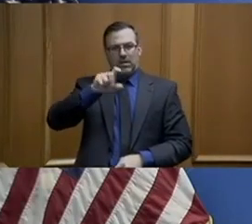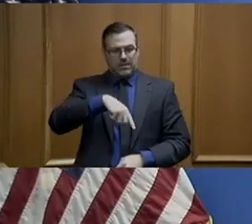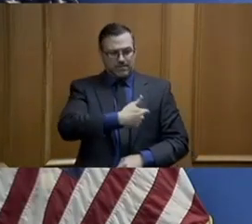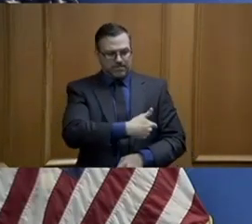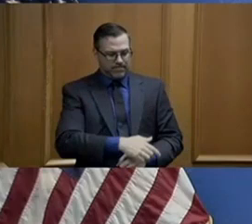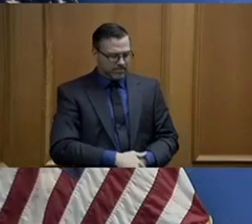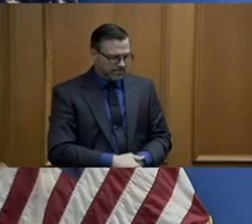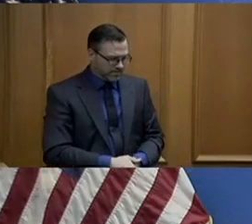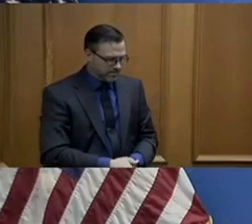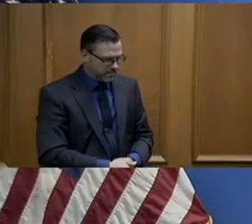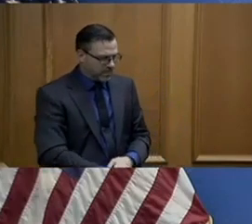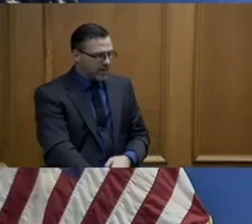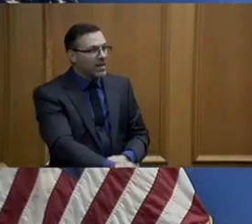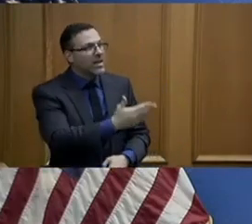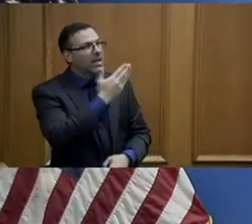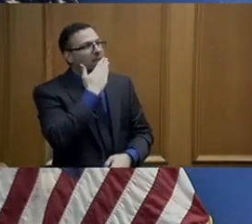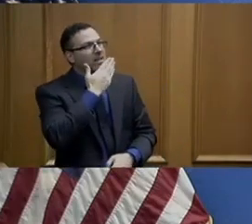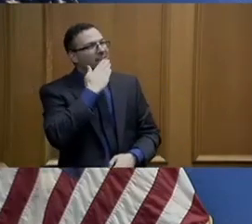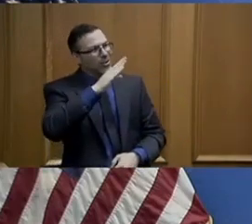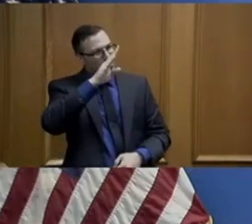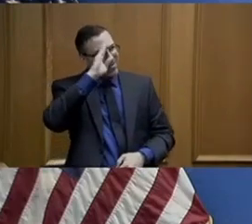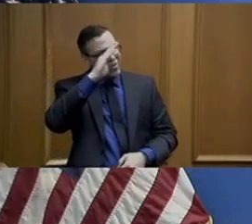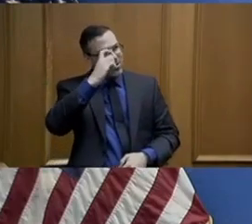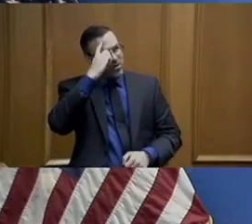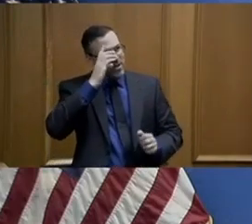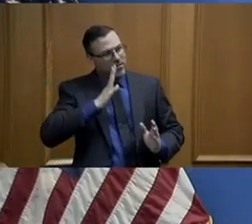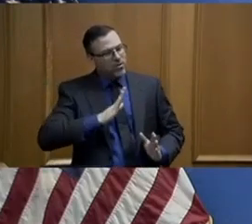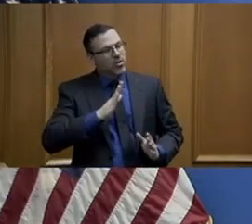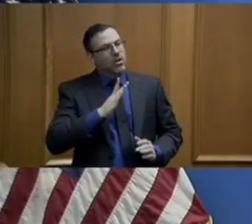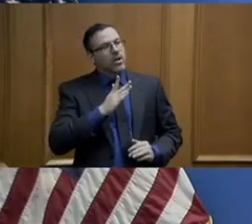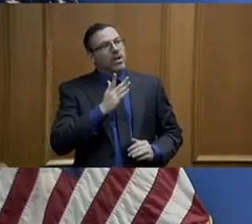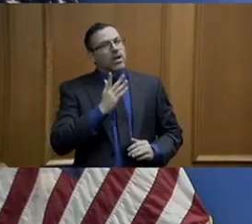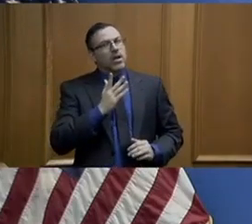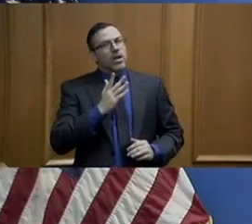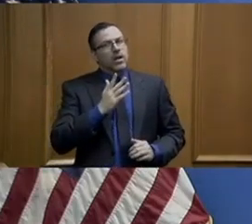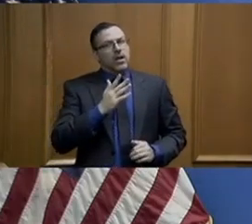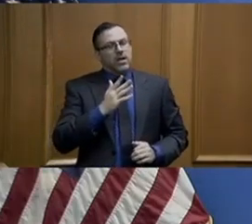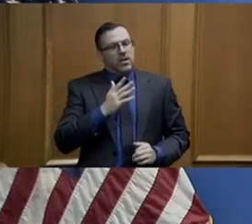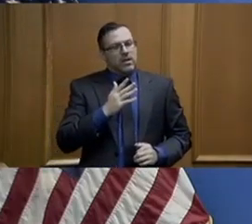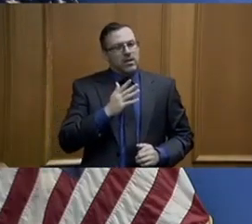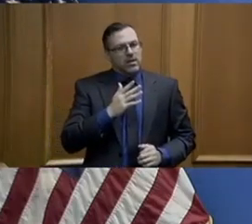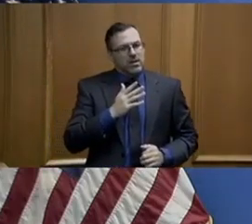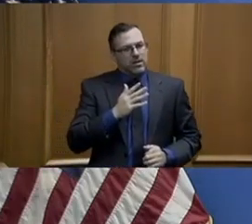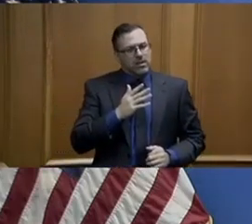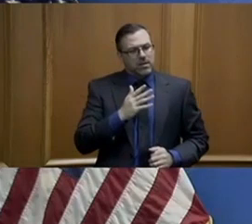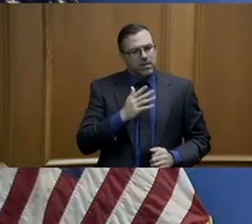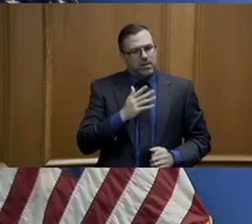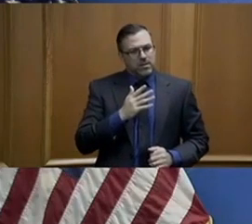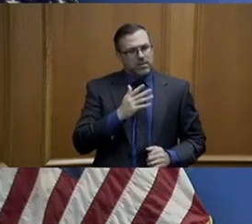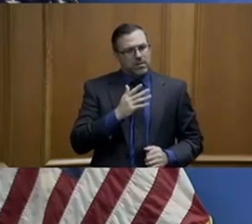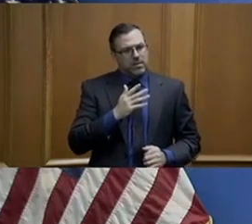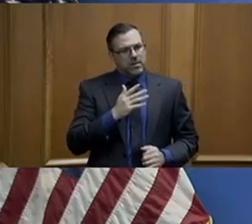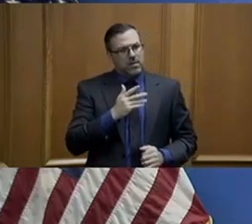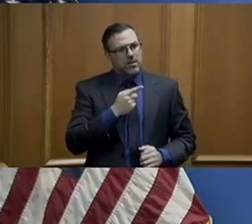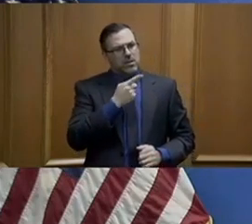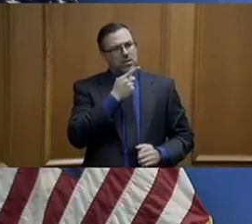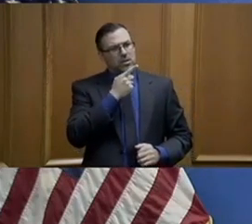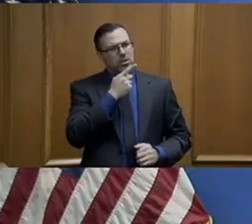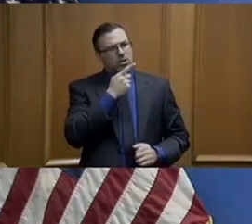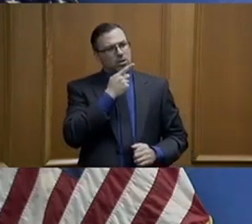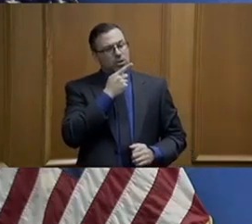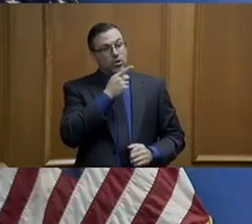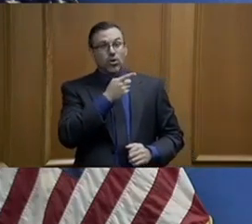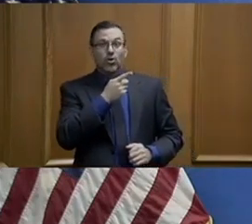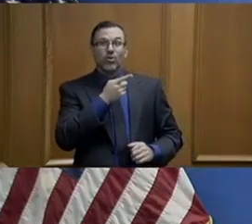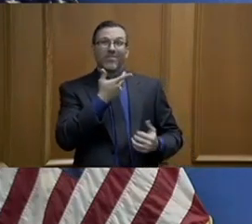Thank you. Hi, Governor. So I guess for starters, you were dealing with one crisis, and